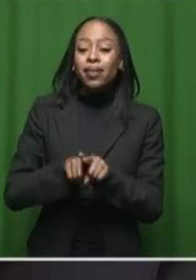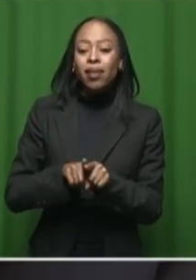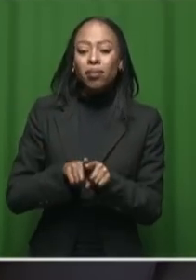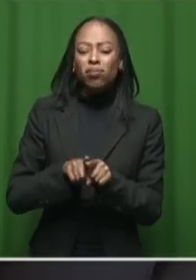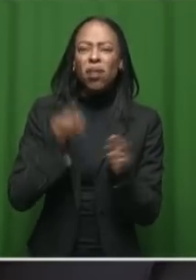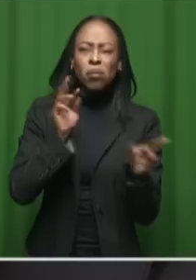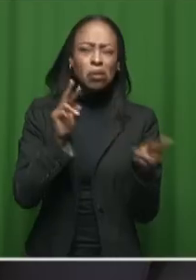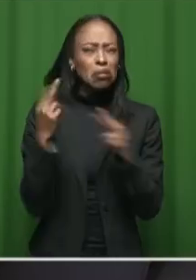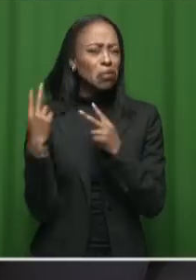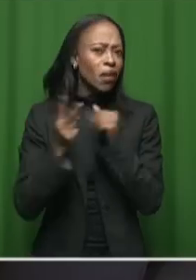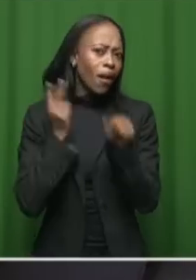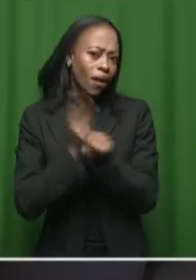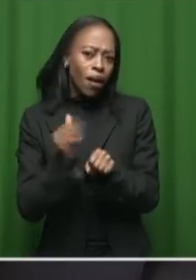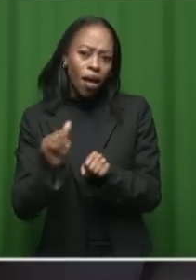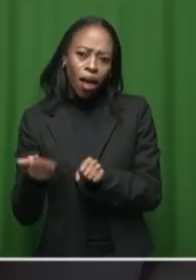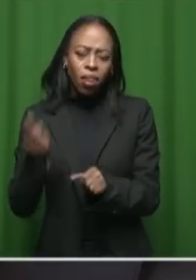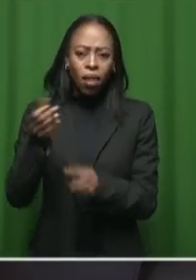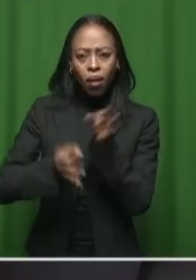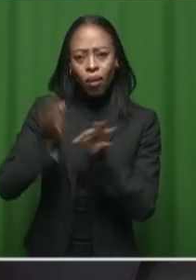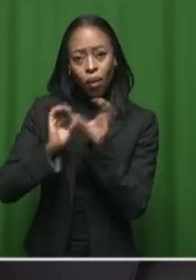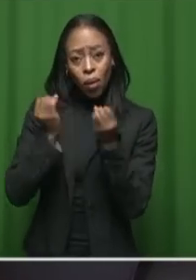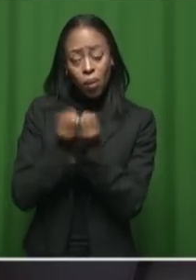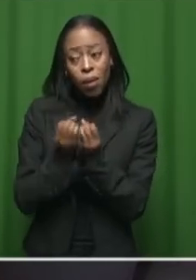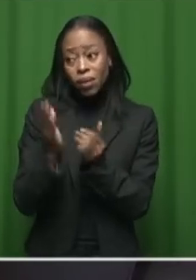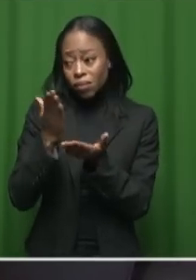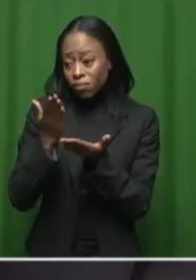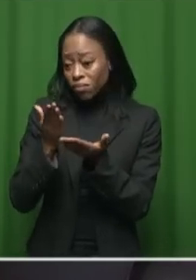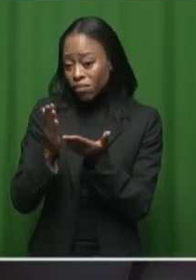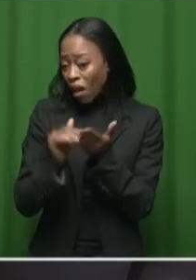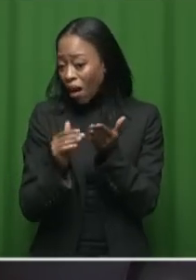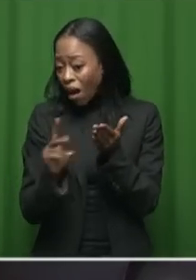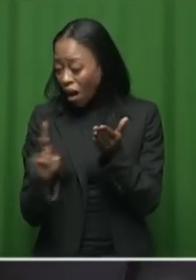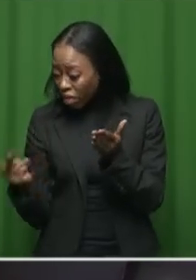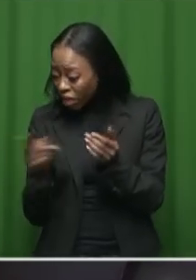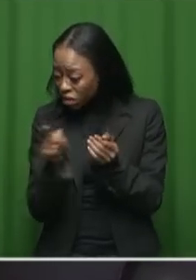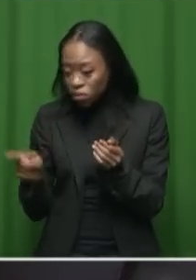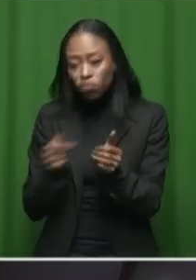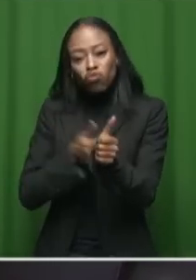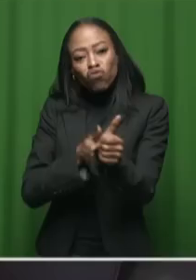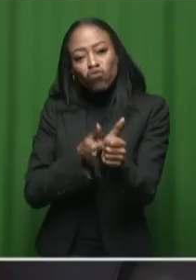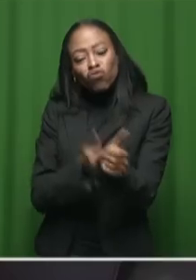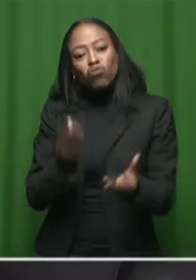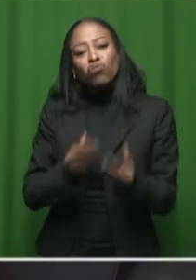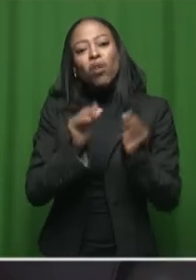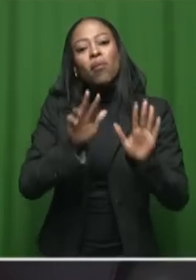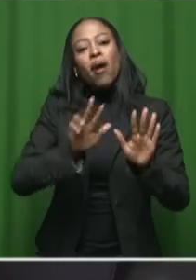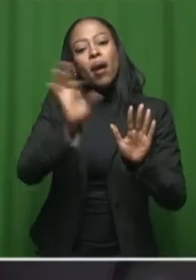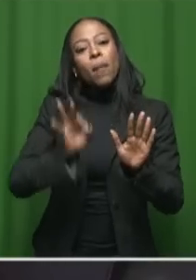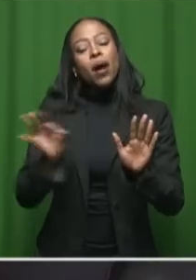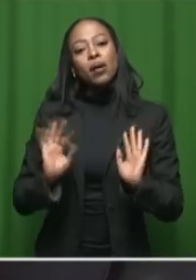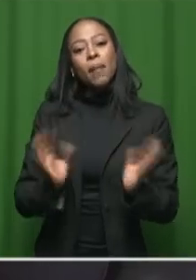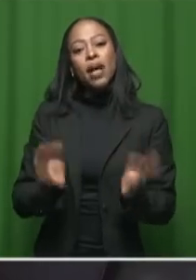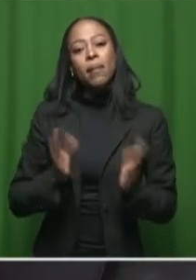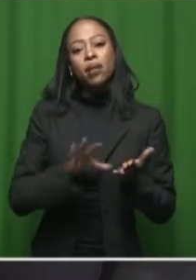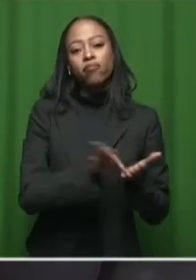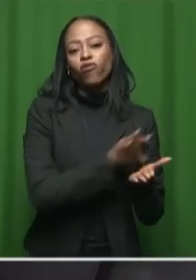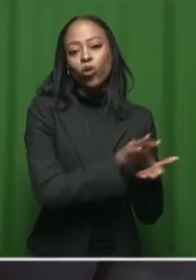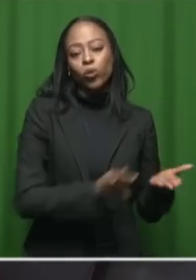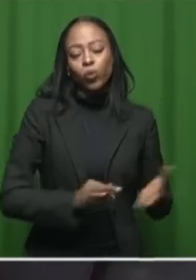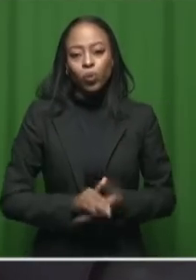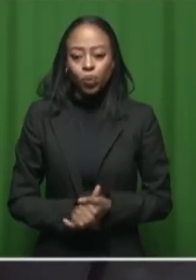at the other party. Well, all the other parties, of course, are coming behind at 8% of the vote.